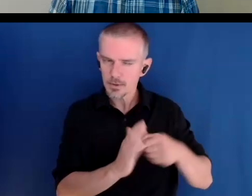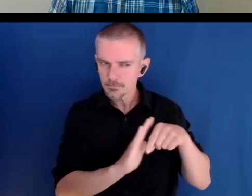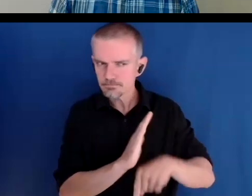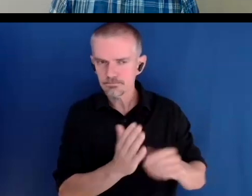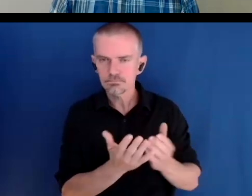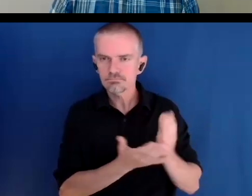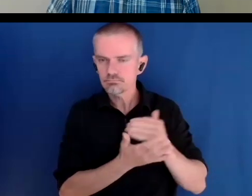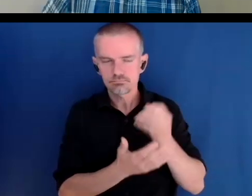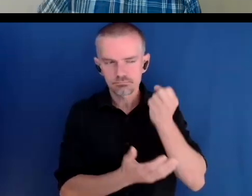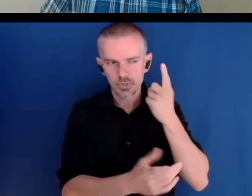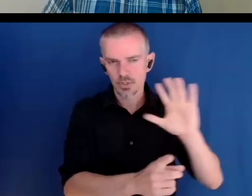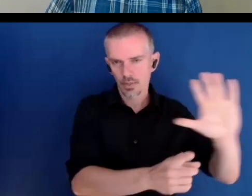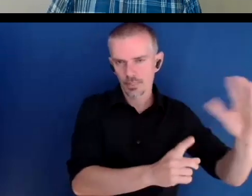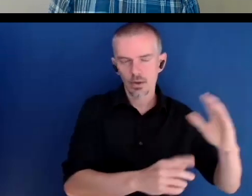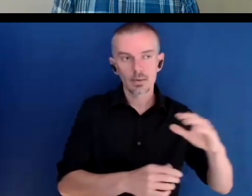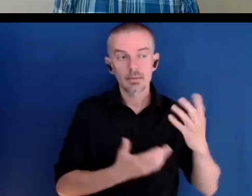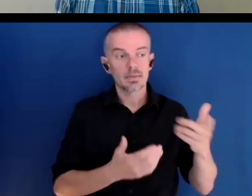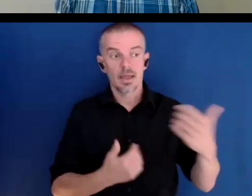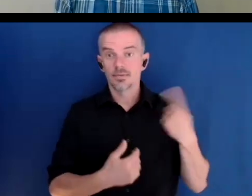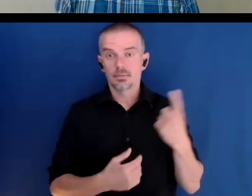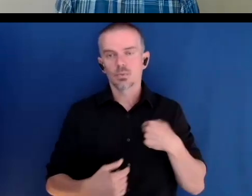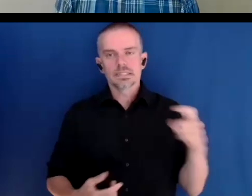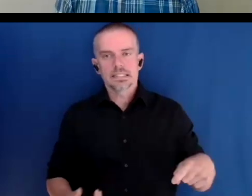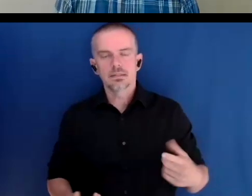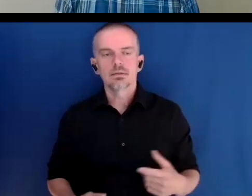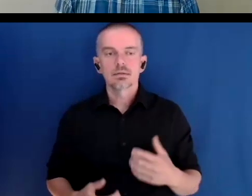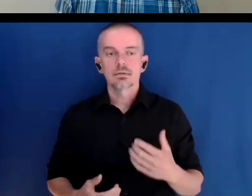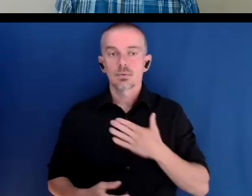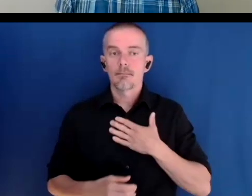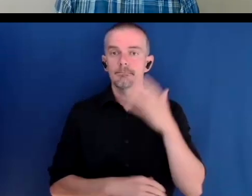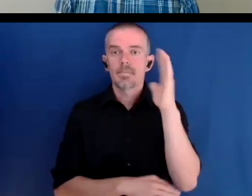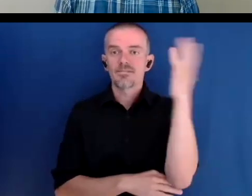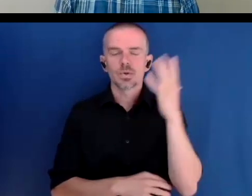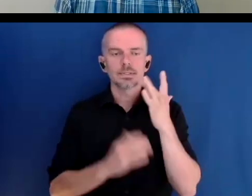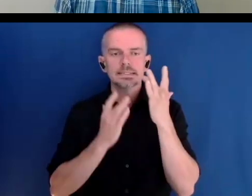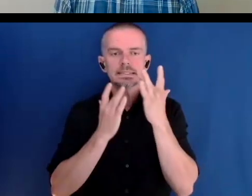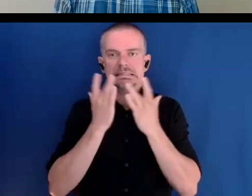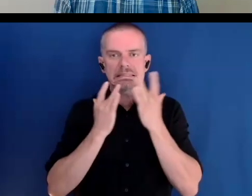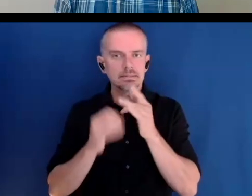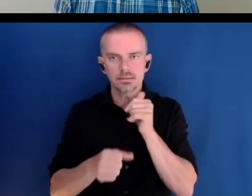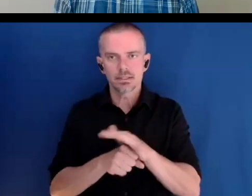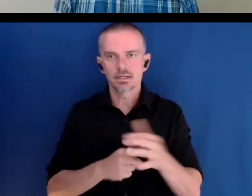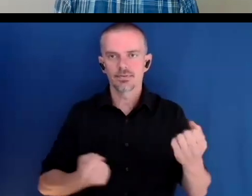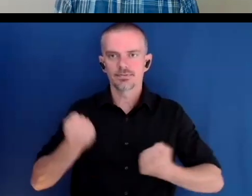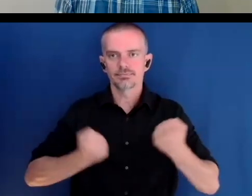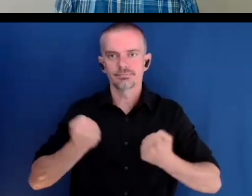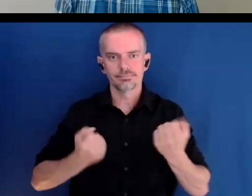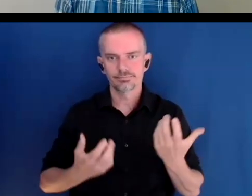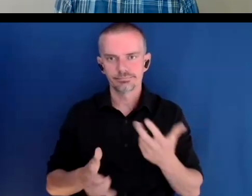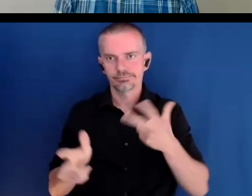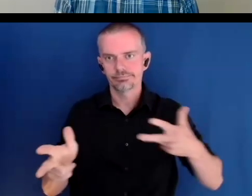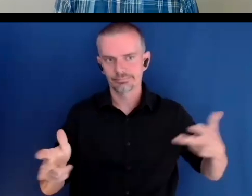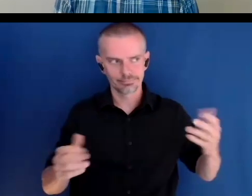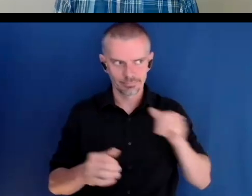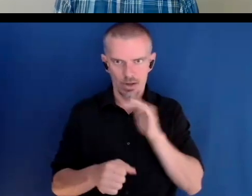brings that we really need. For instance, right now, at least my forest has a shortage of vehicles. And so if I